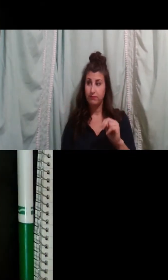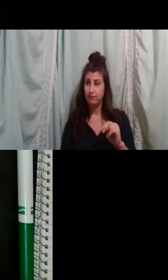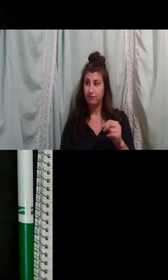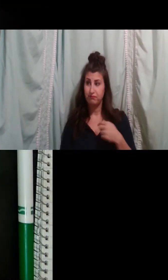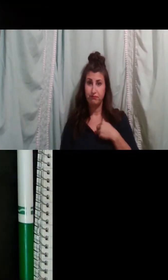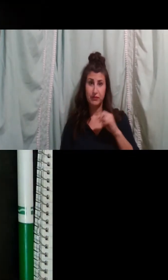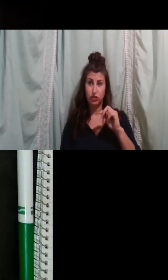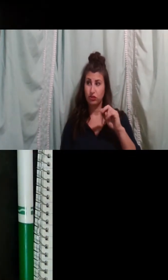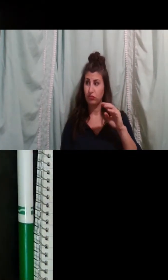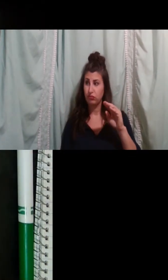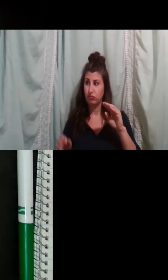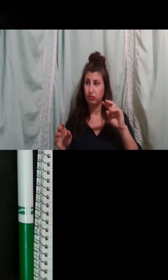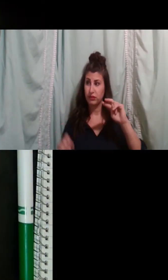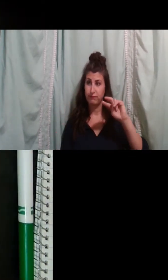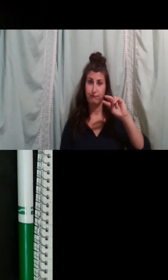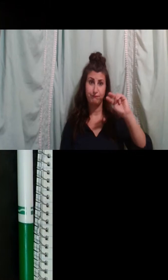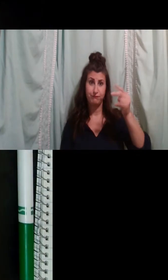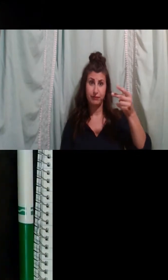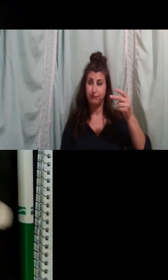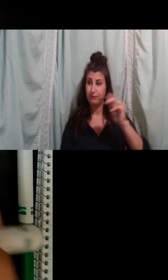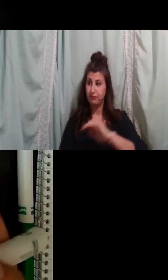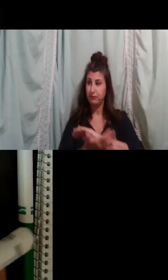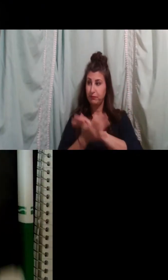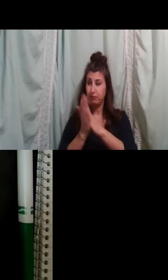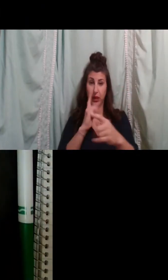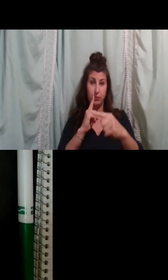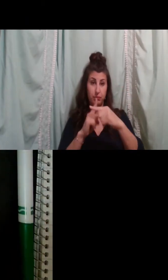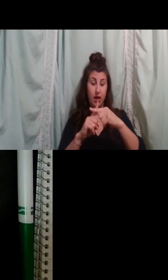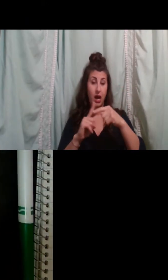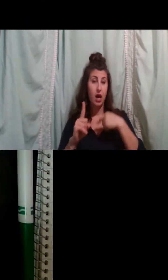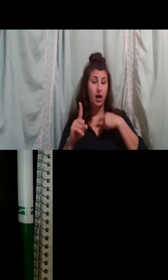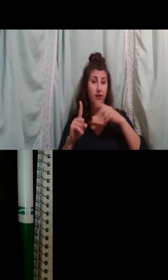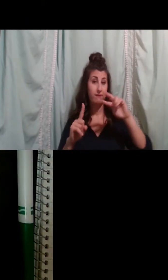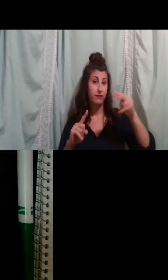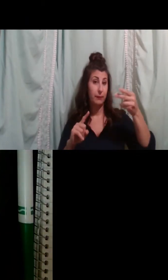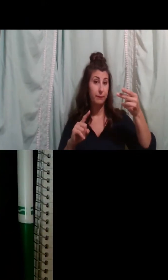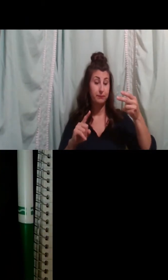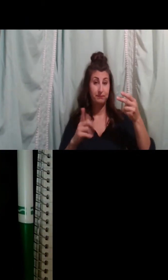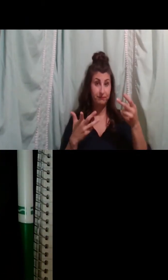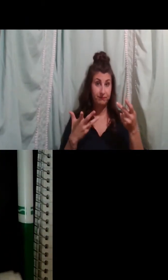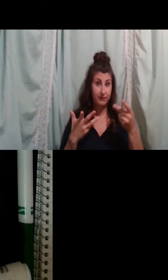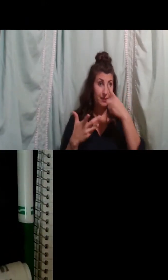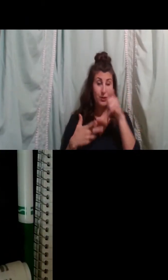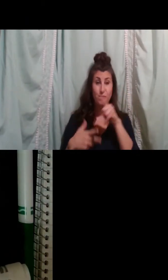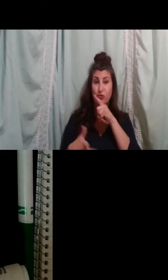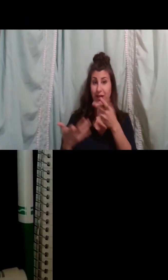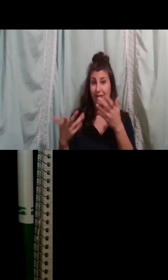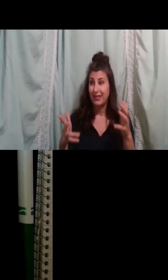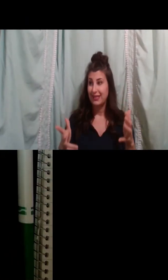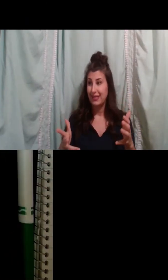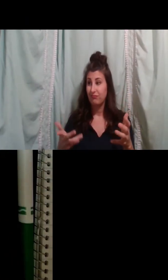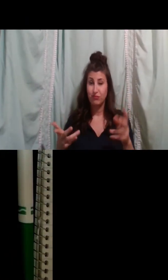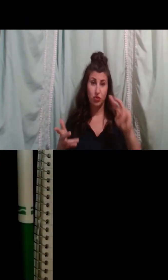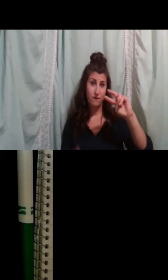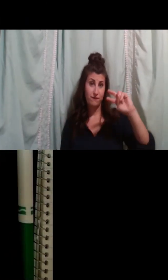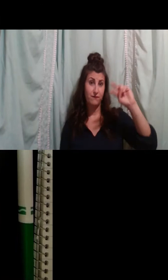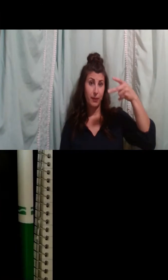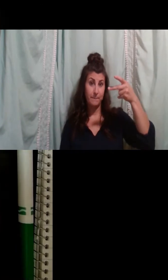do is I just switch them and make them positive. I just flip both of them because that's really what you're going to be